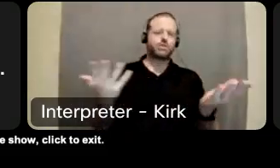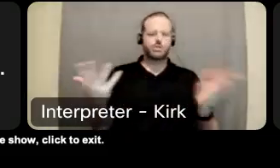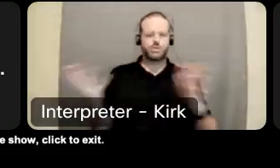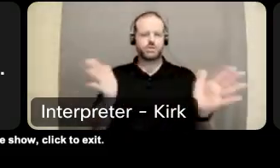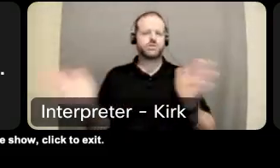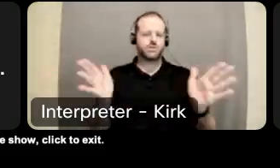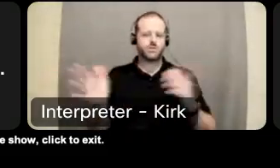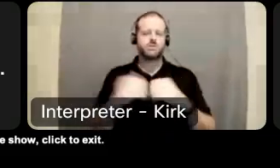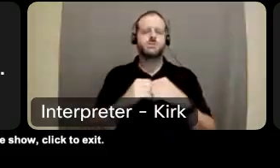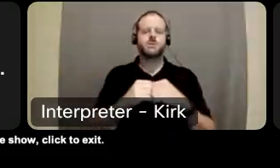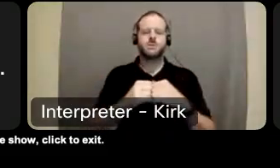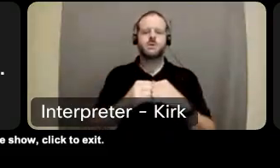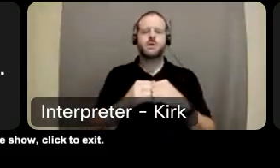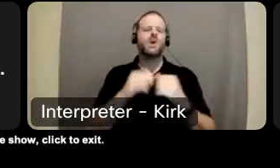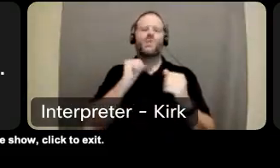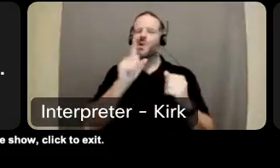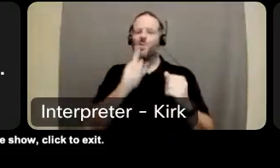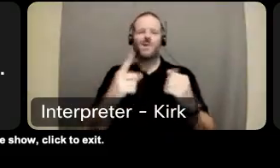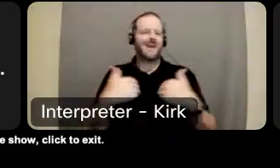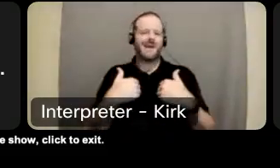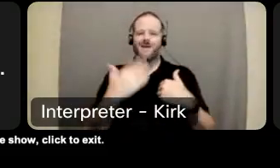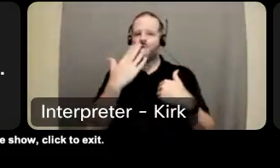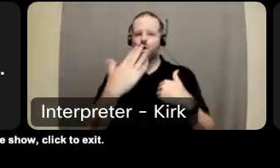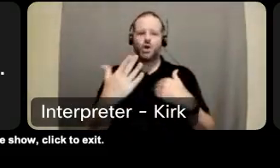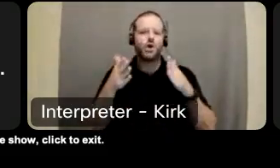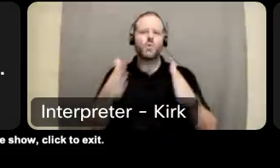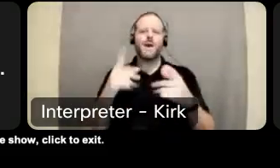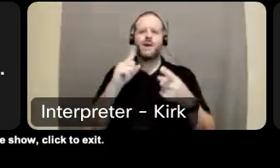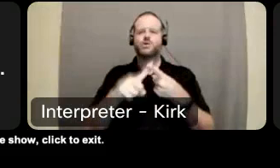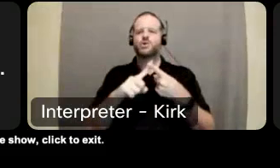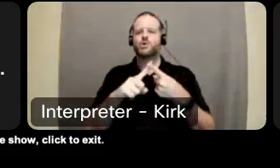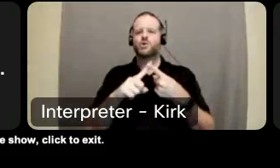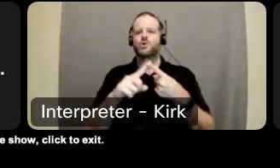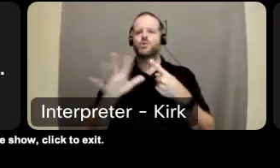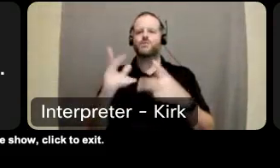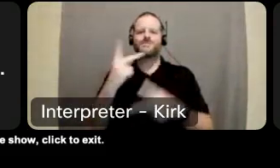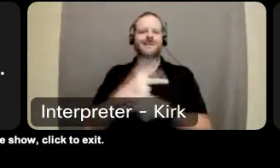data. We don't really have a good way to keep